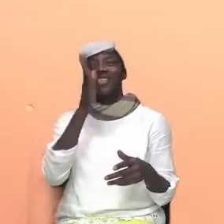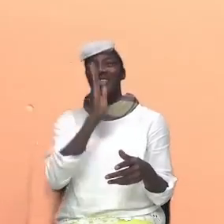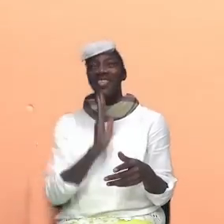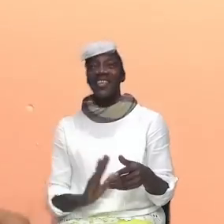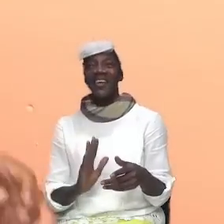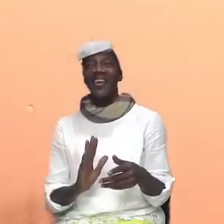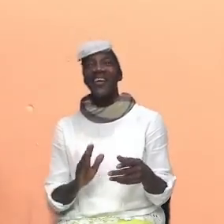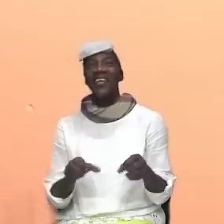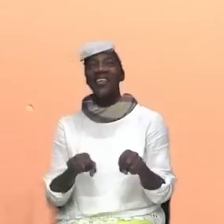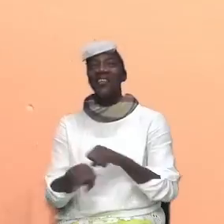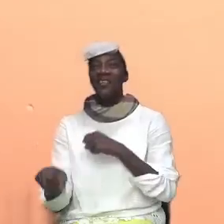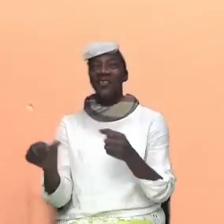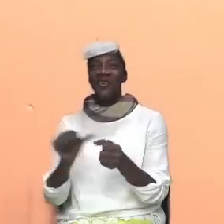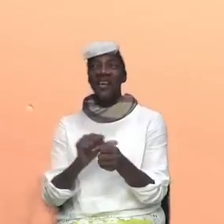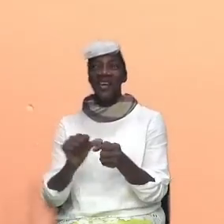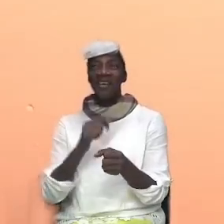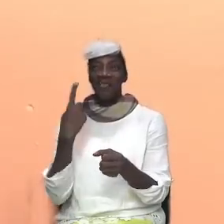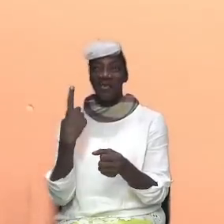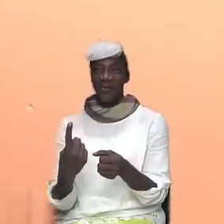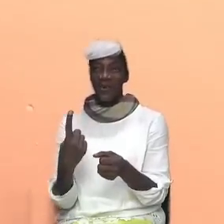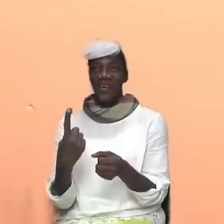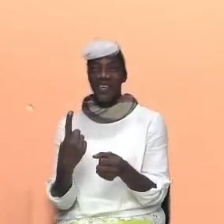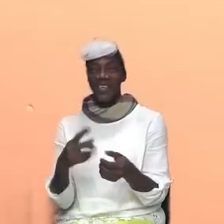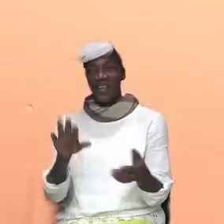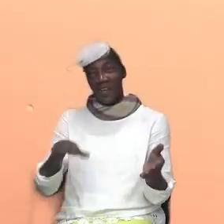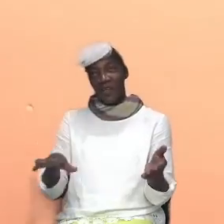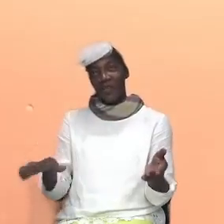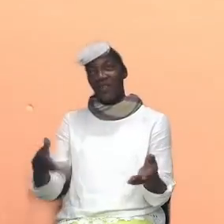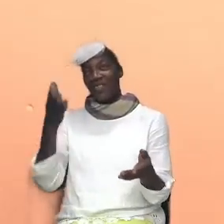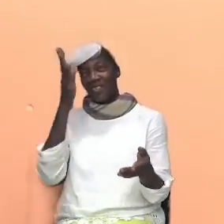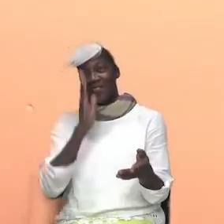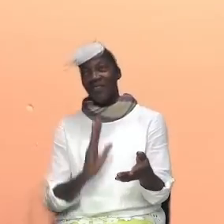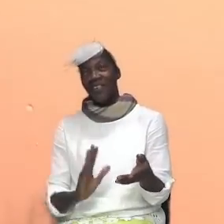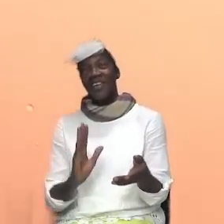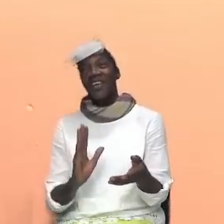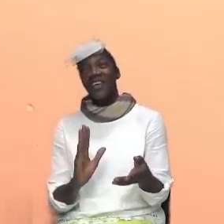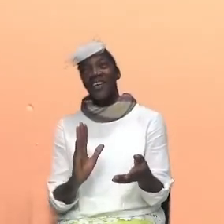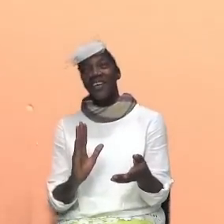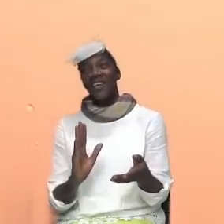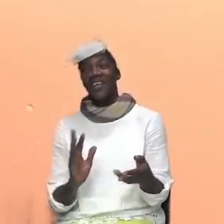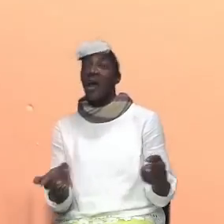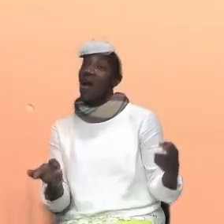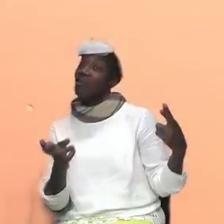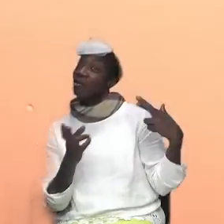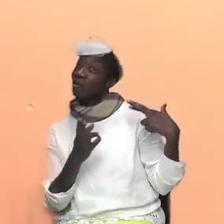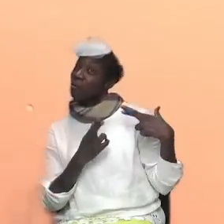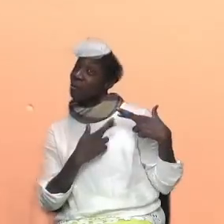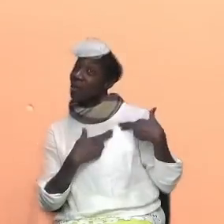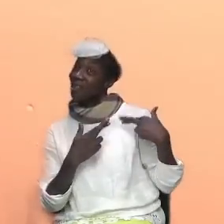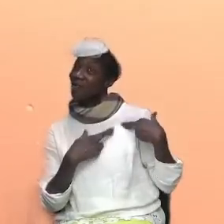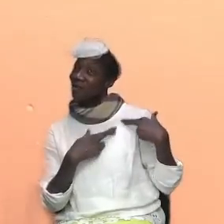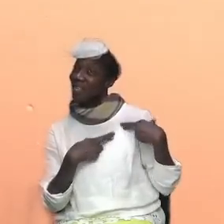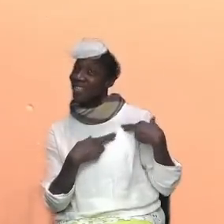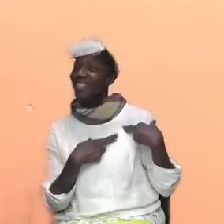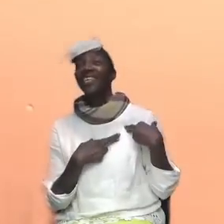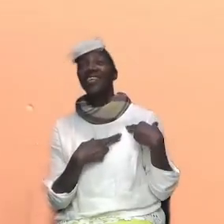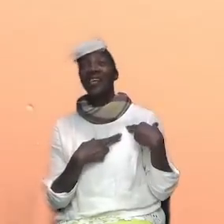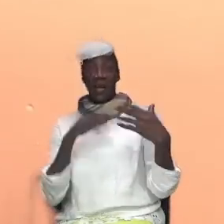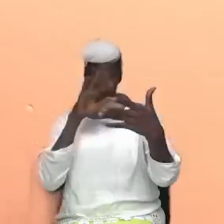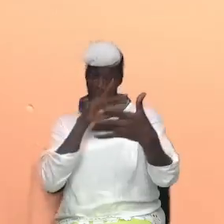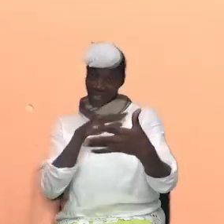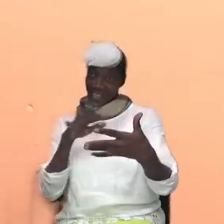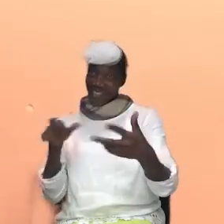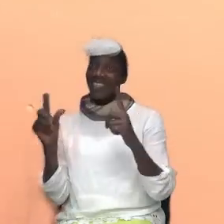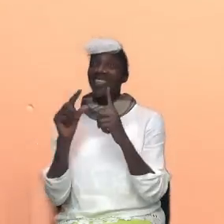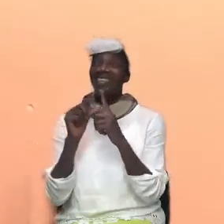And so every one of us as children of God have a responsibility to study the